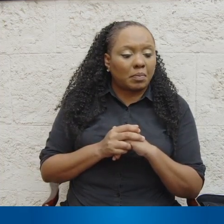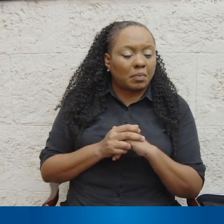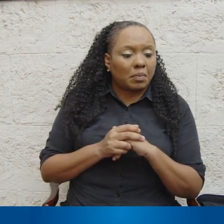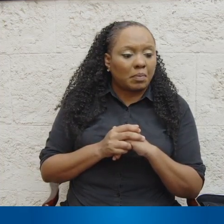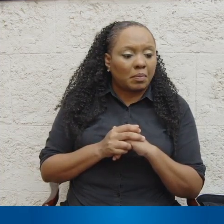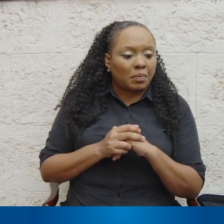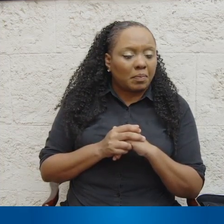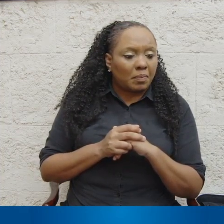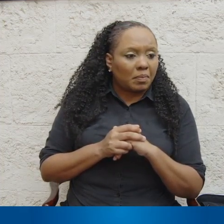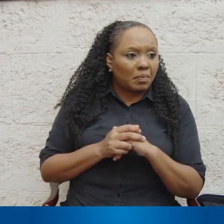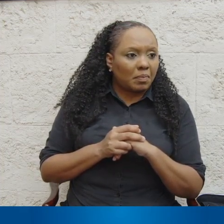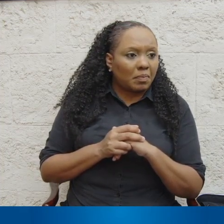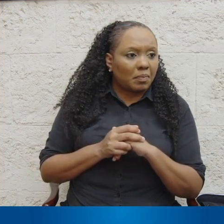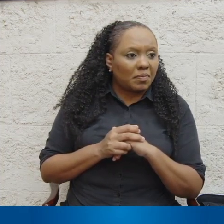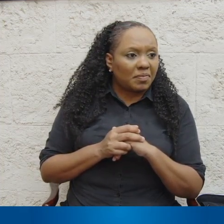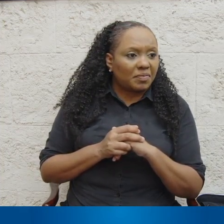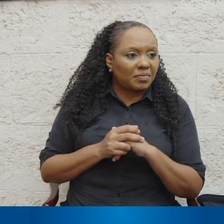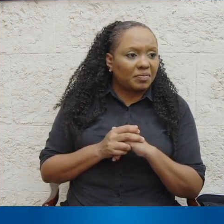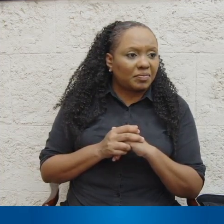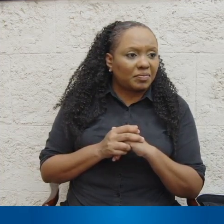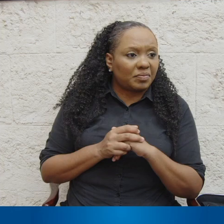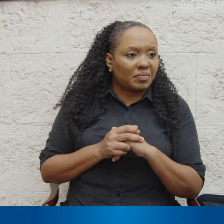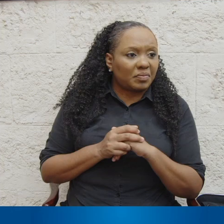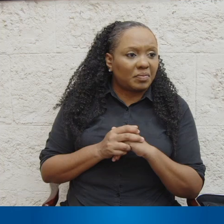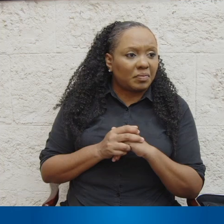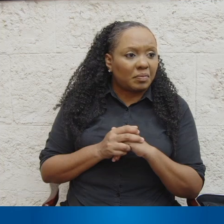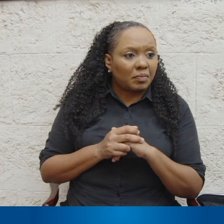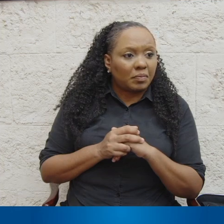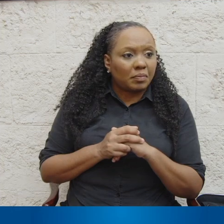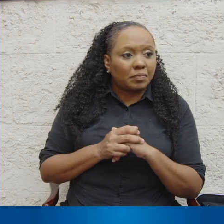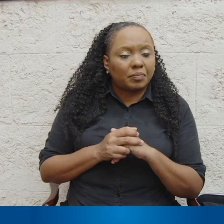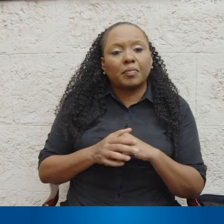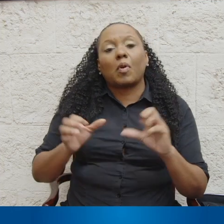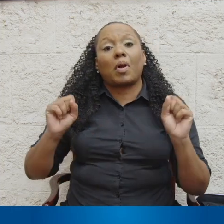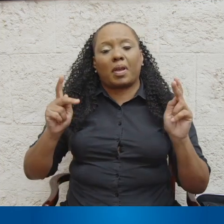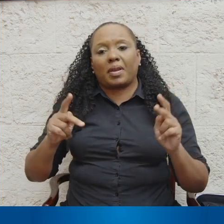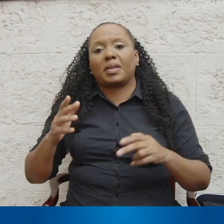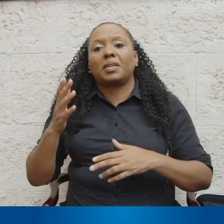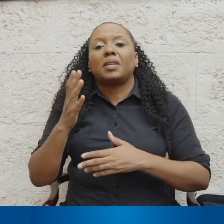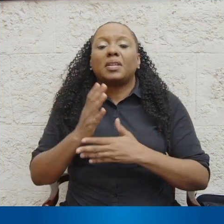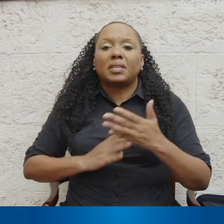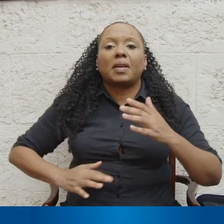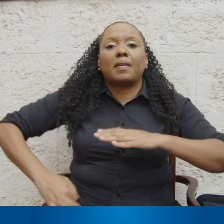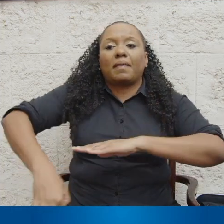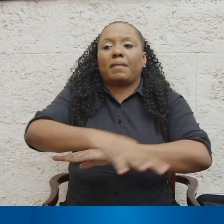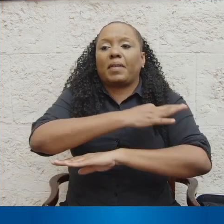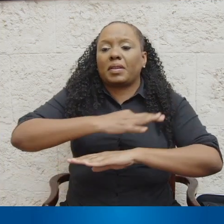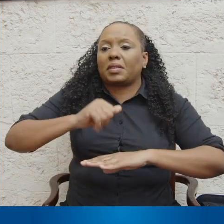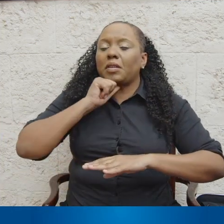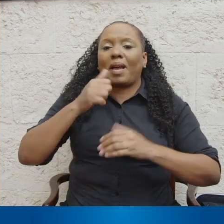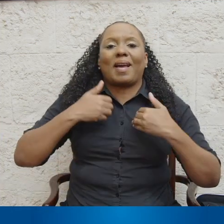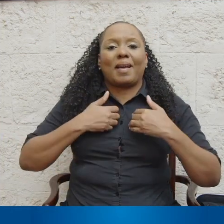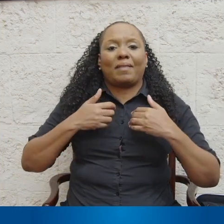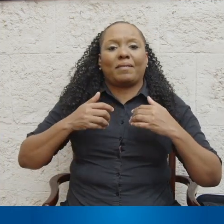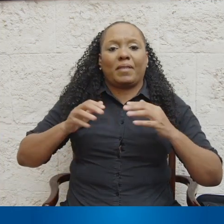of securing the field by some kind of fence, then it would allow those particular